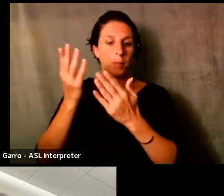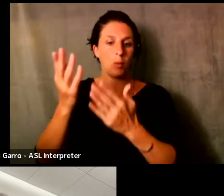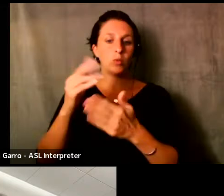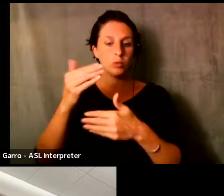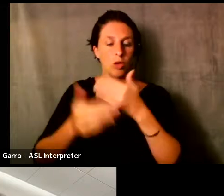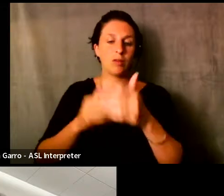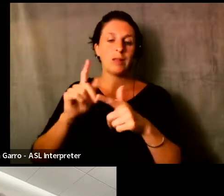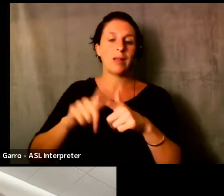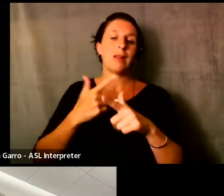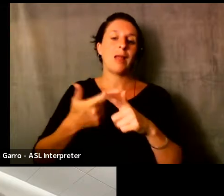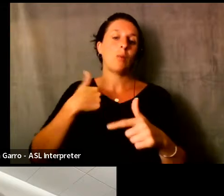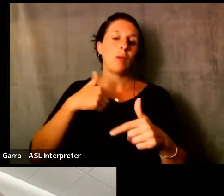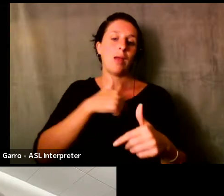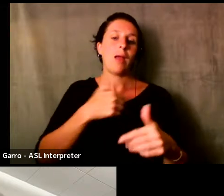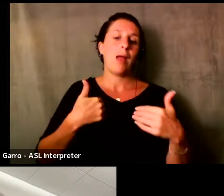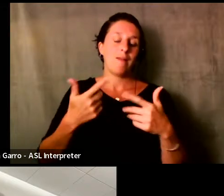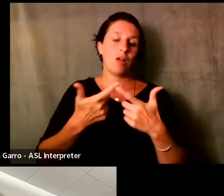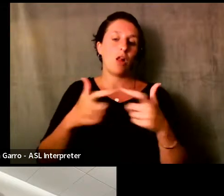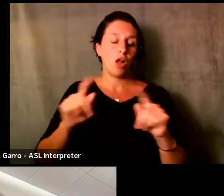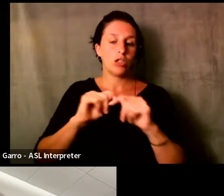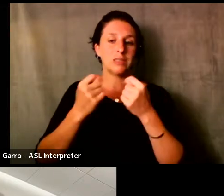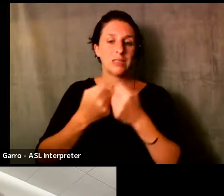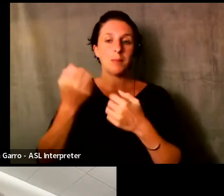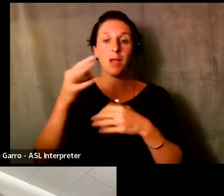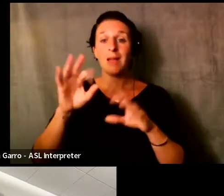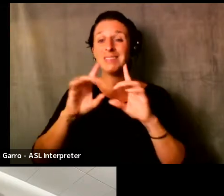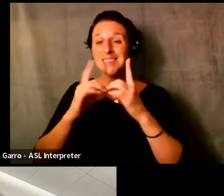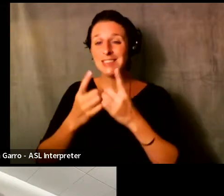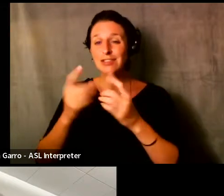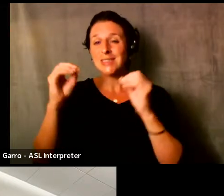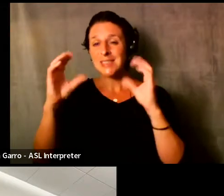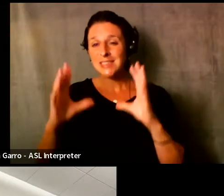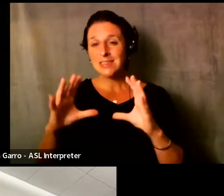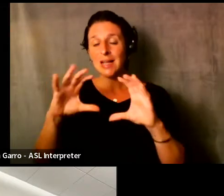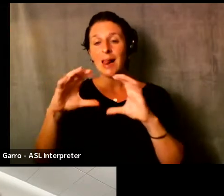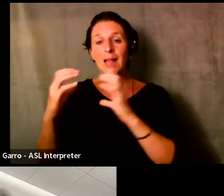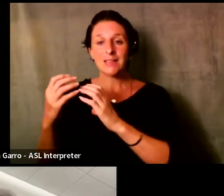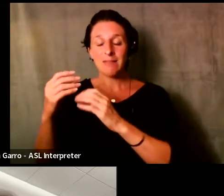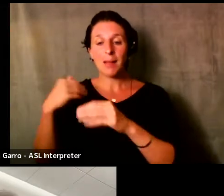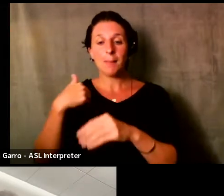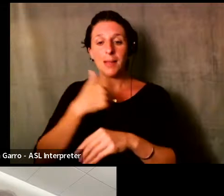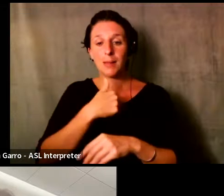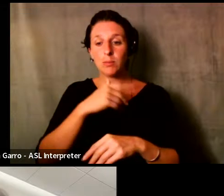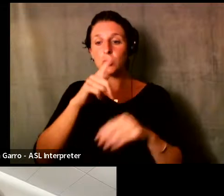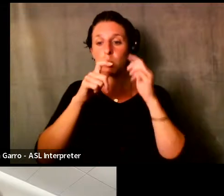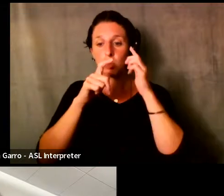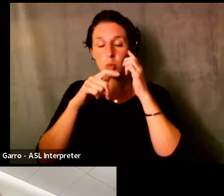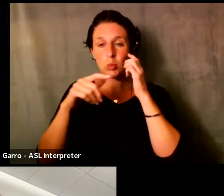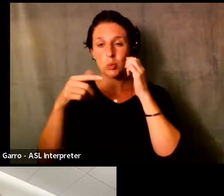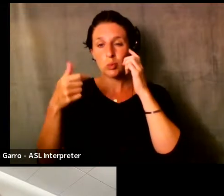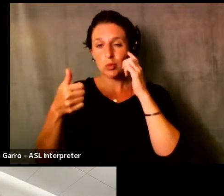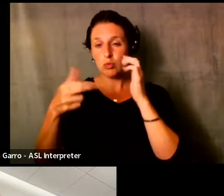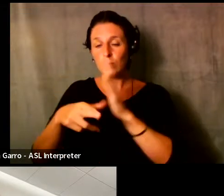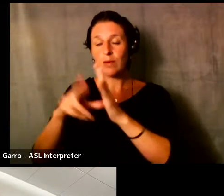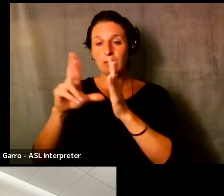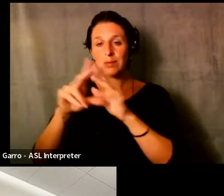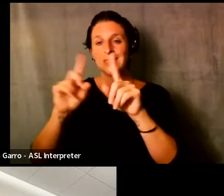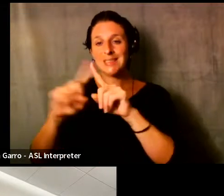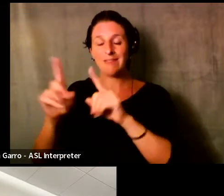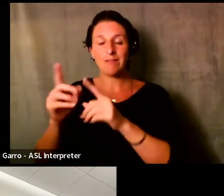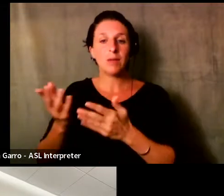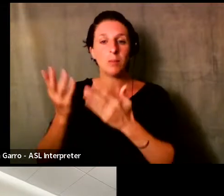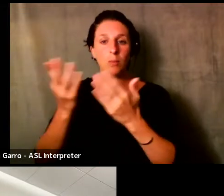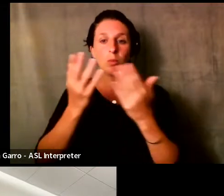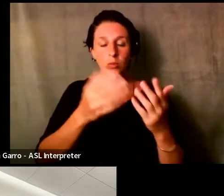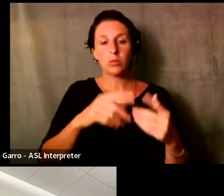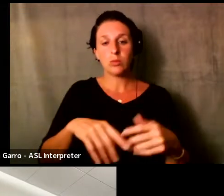had a large team of district teachers, classified members who reviewed the different proposals, and we landed